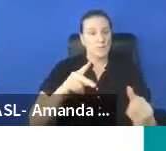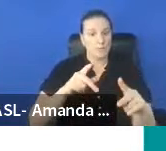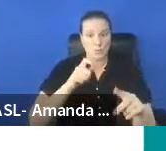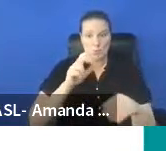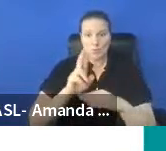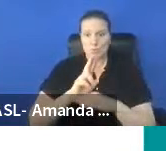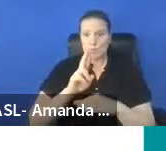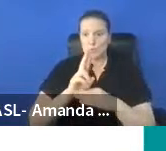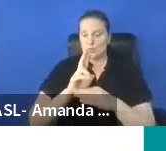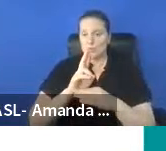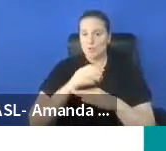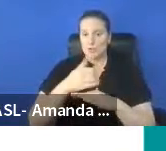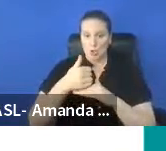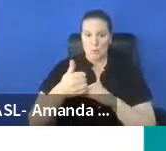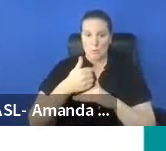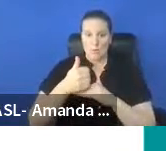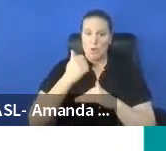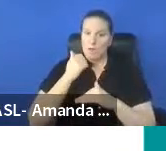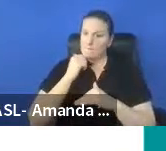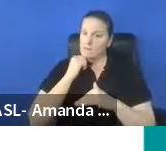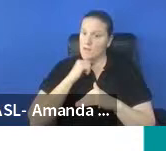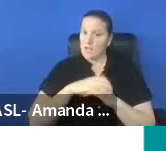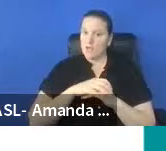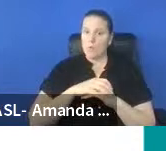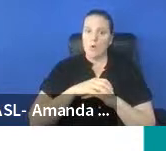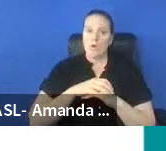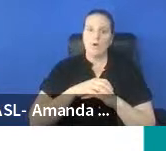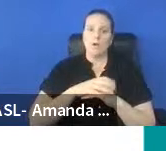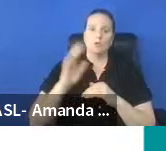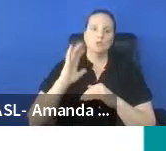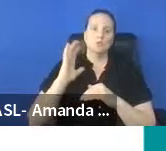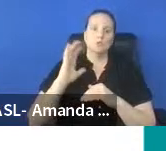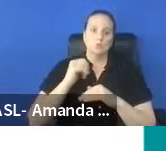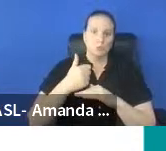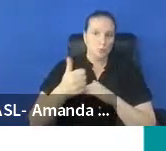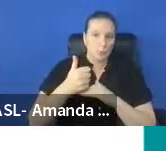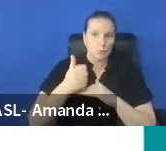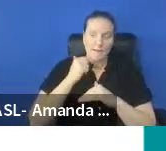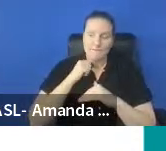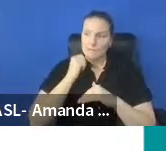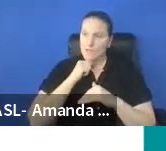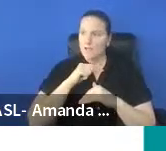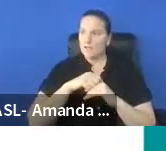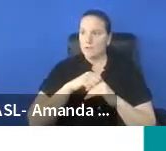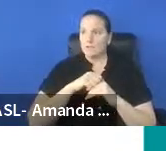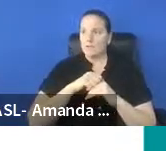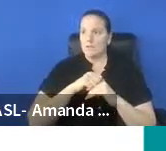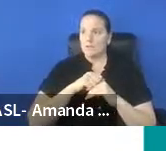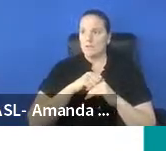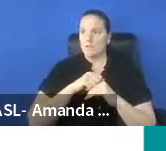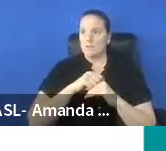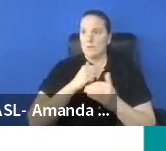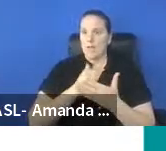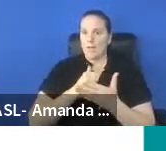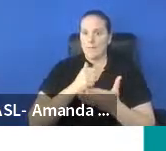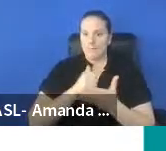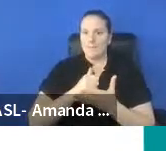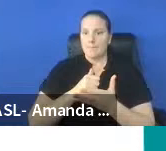the commute on a daily basis or used to commute on a daily basis, and to really help us get